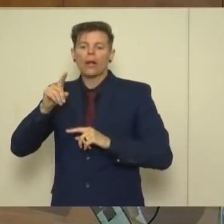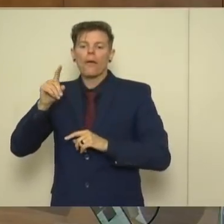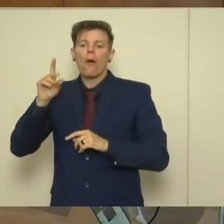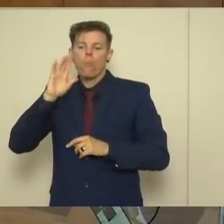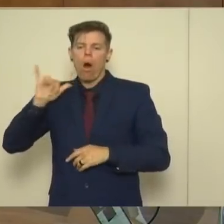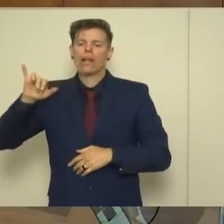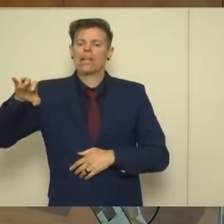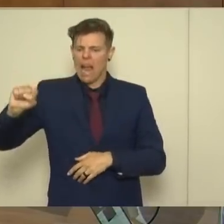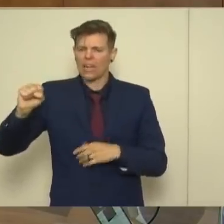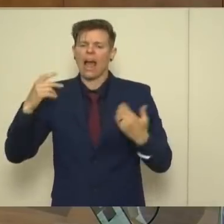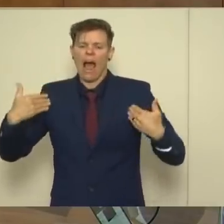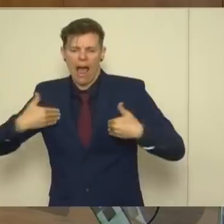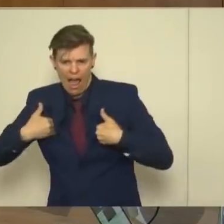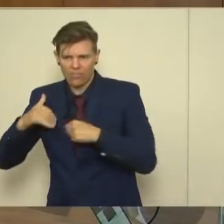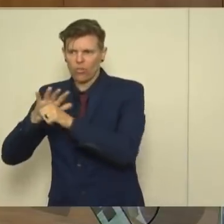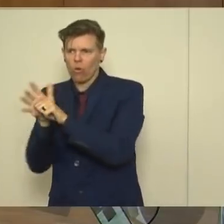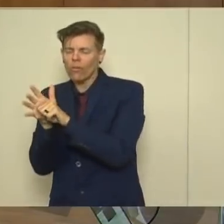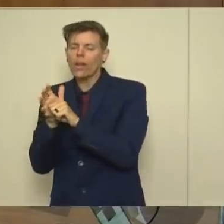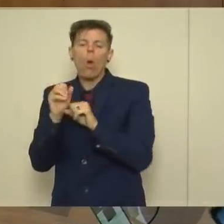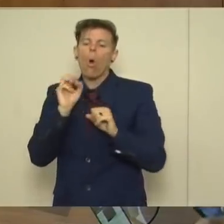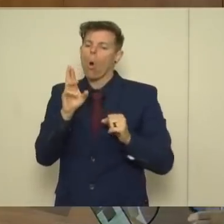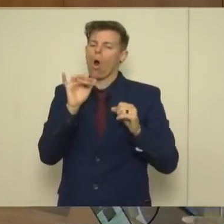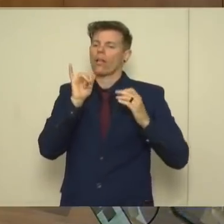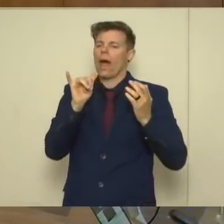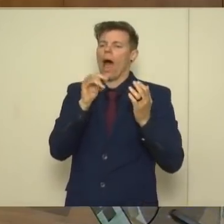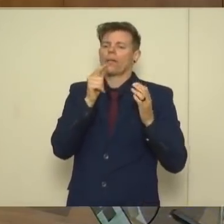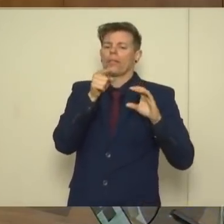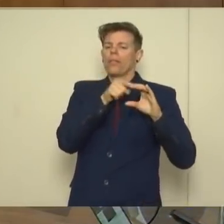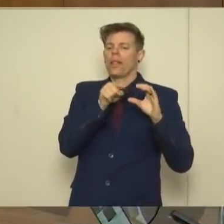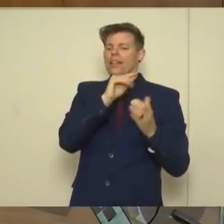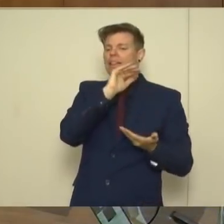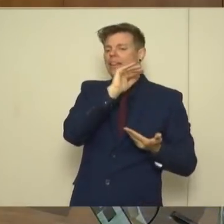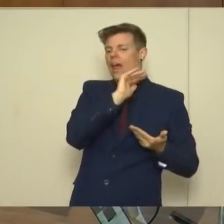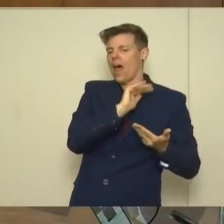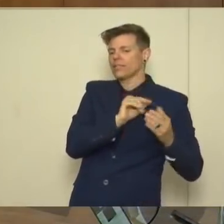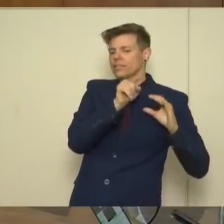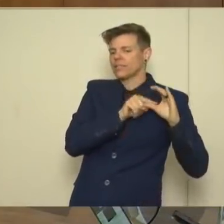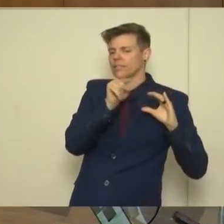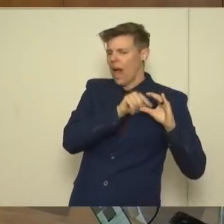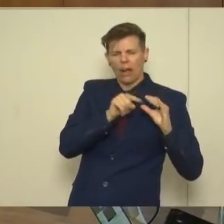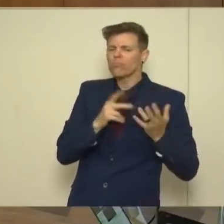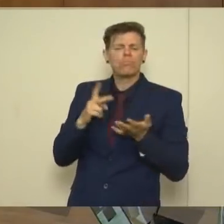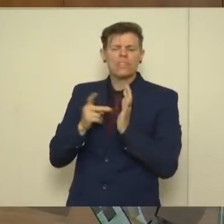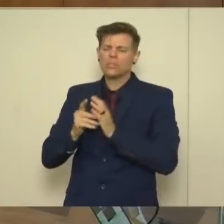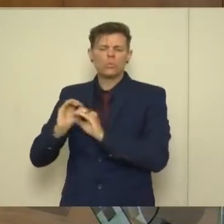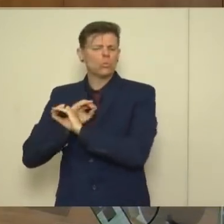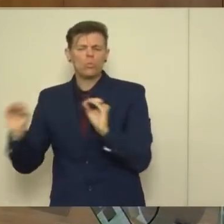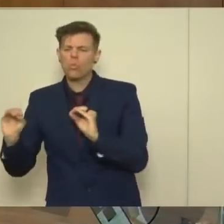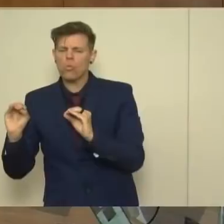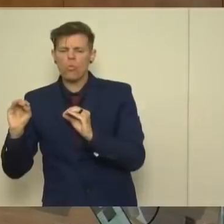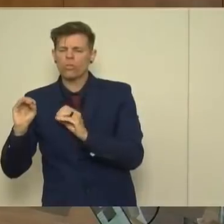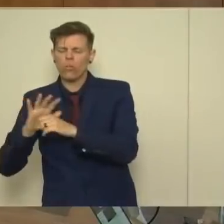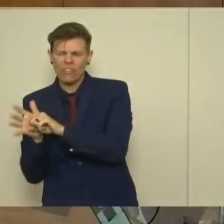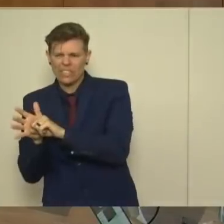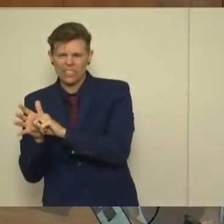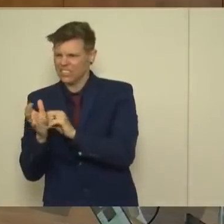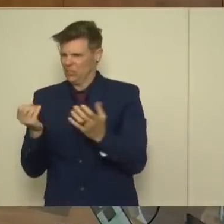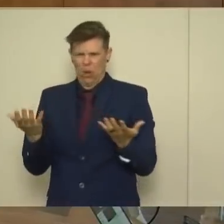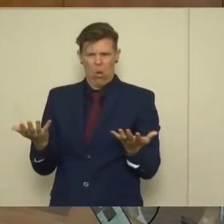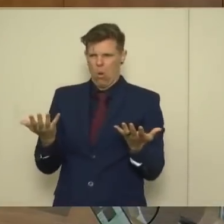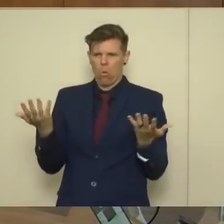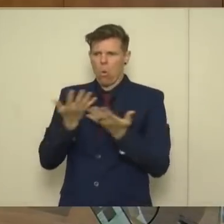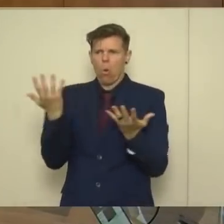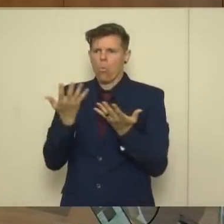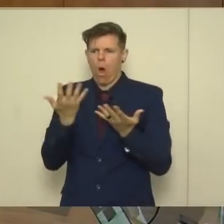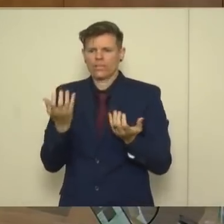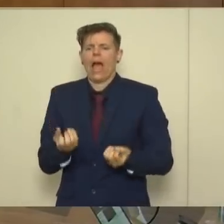cycle threshold is. The CDC is recommending 33 cycles. Now, the second question I have,